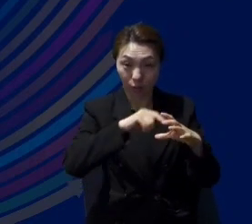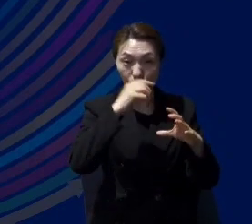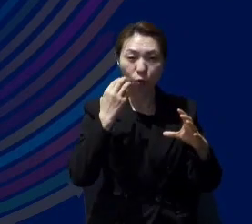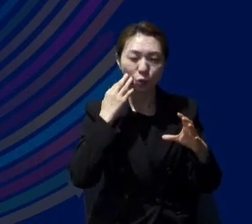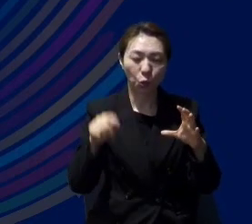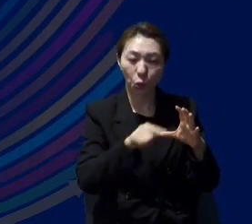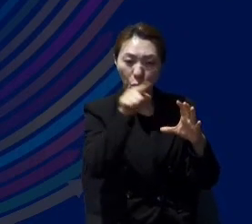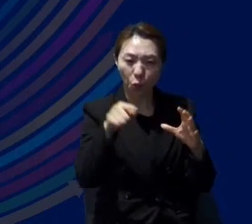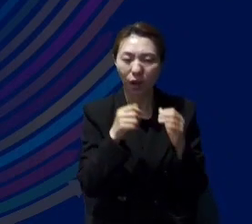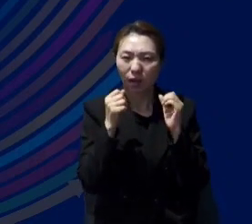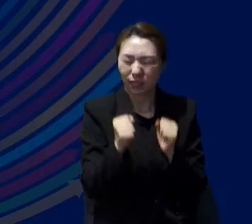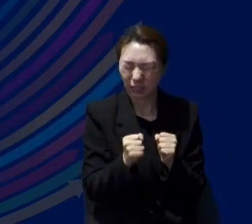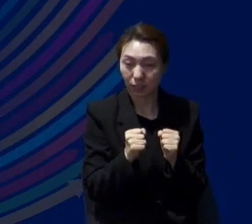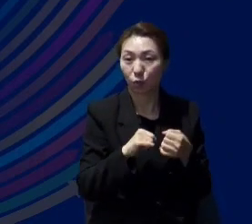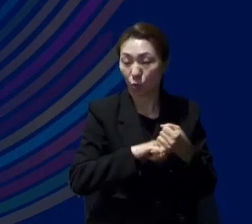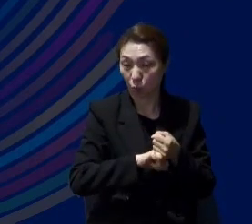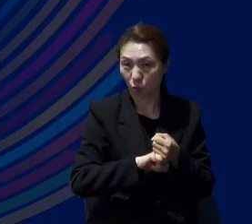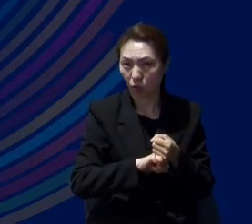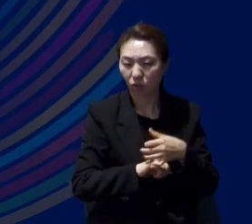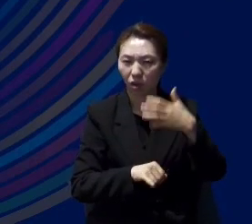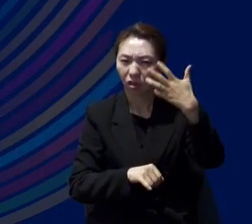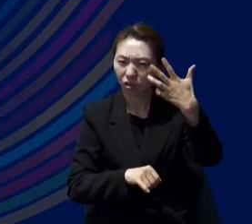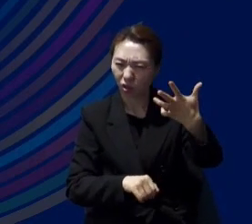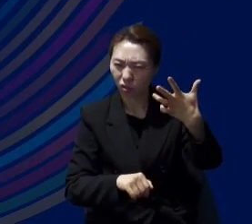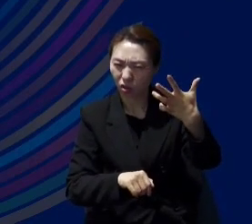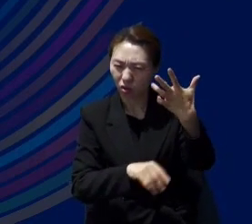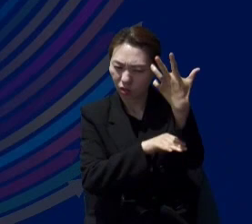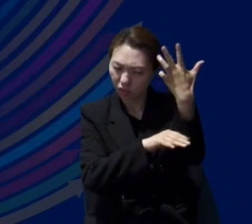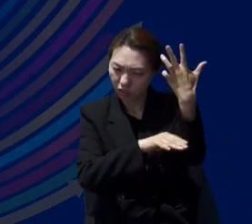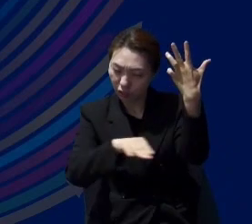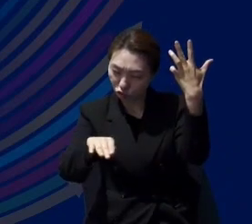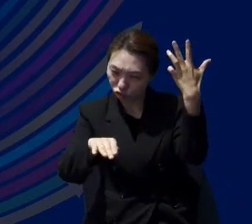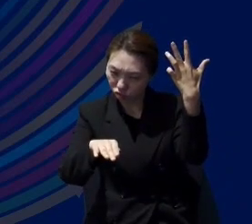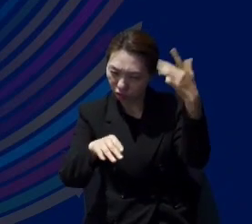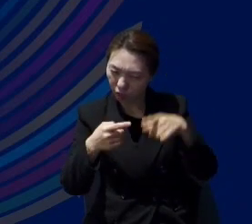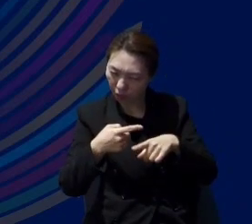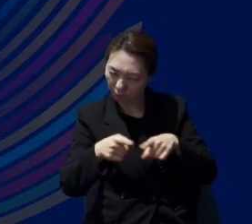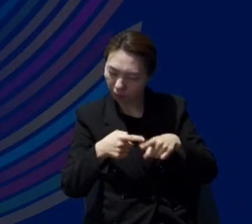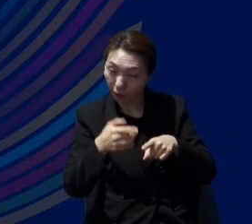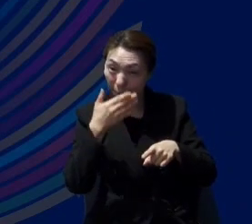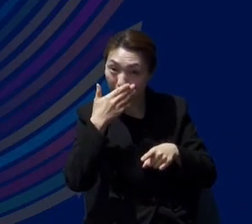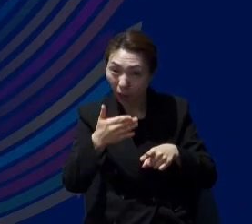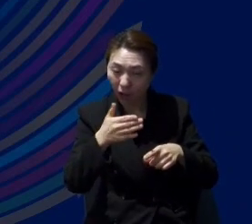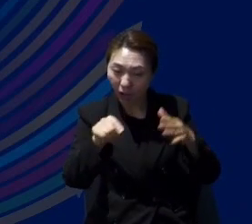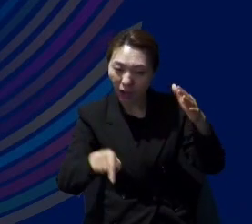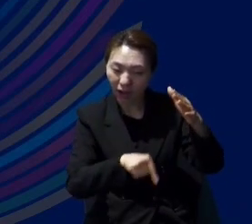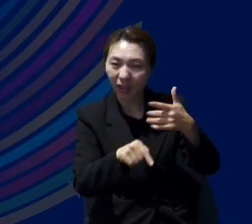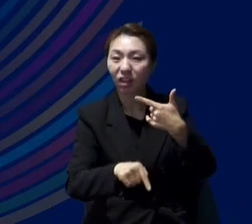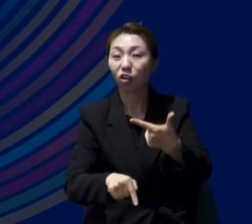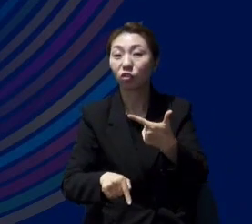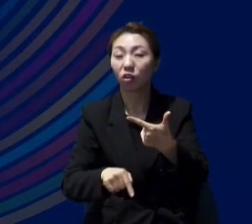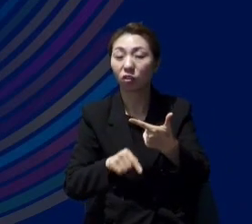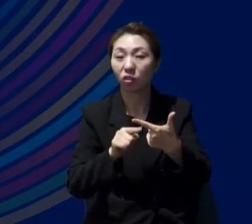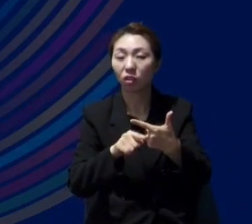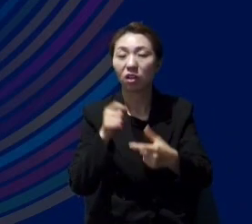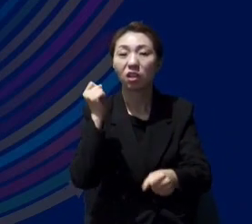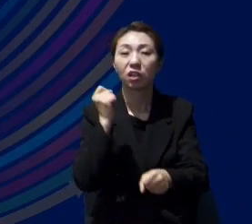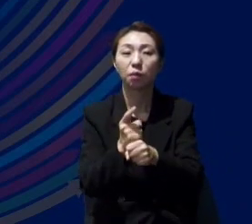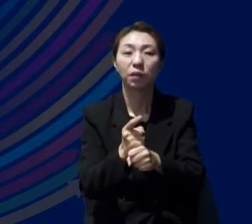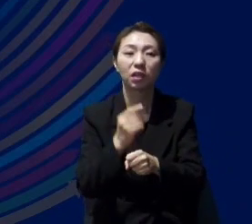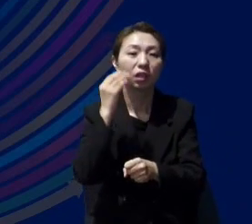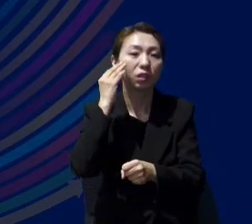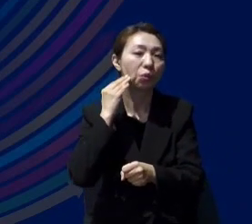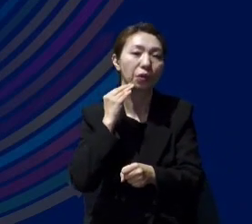8 measurable planetary boundaries. So this is very, very alarming. I will tell you why it's alarming, because